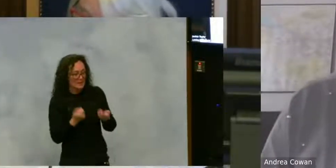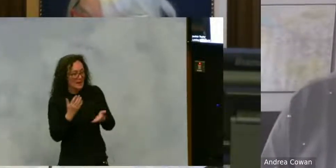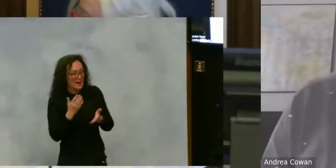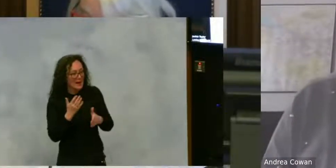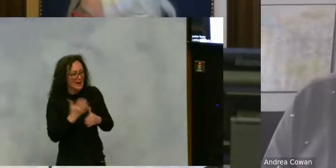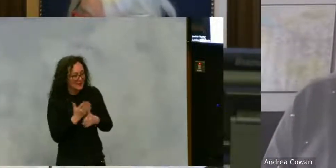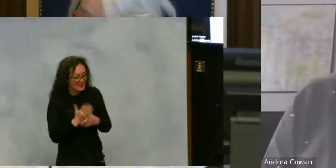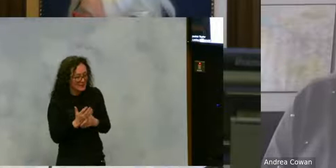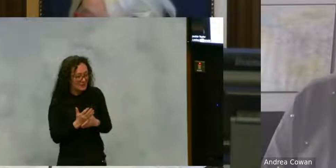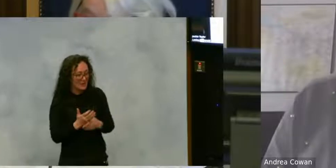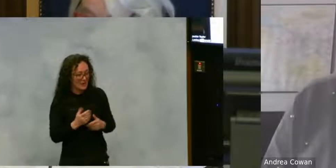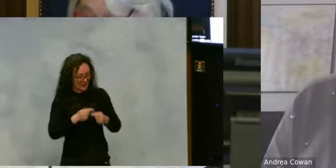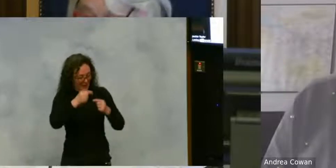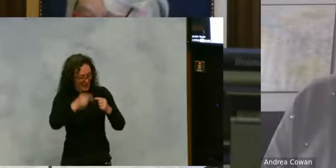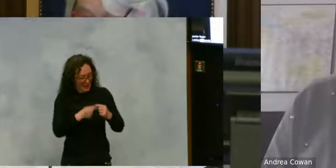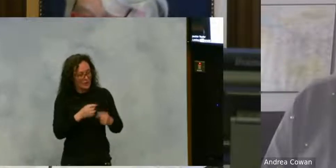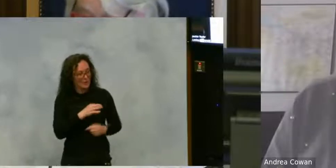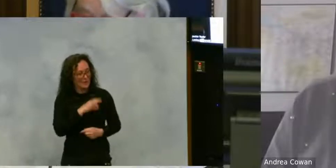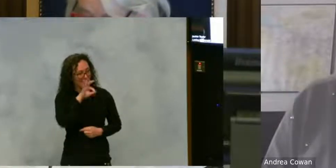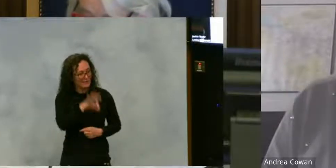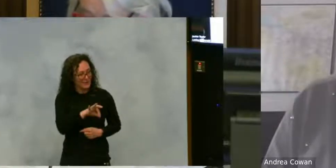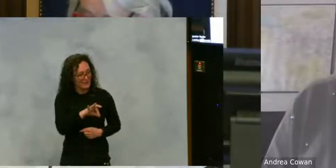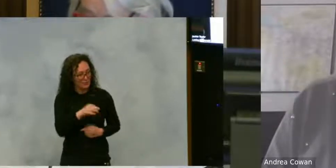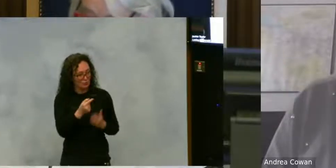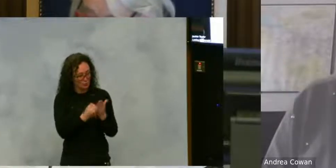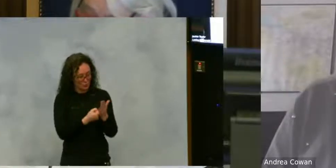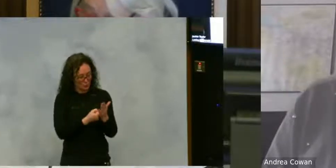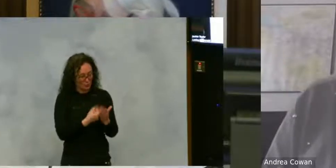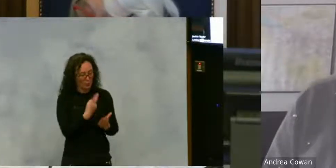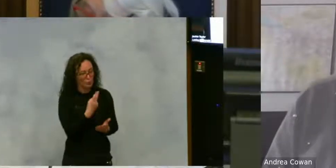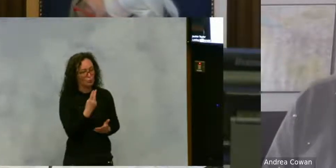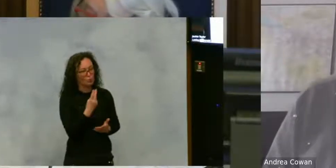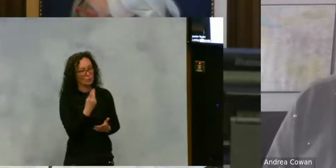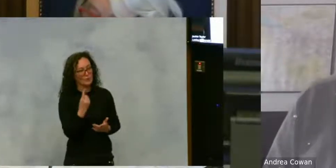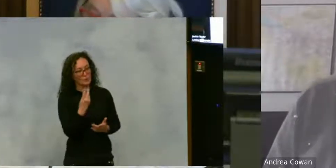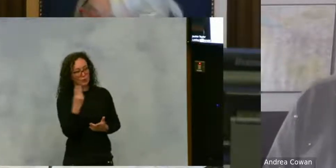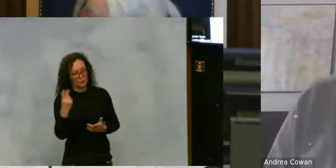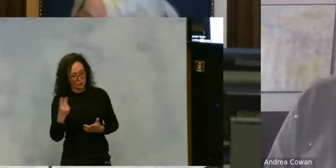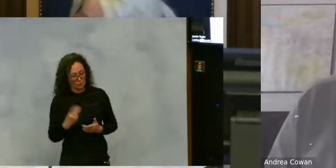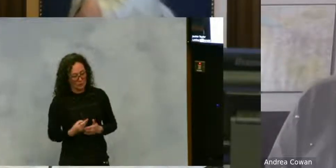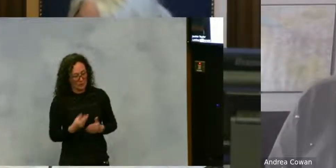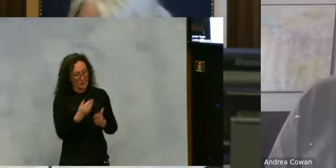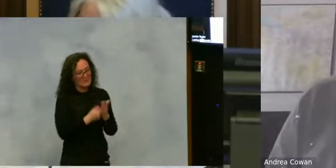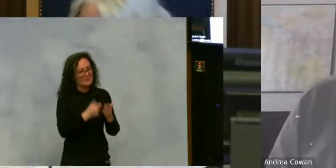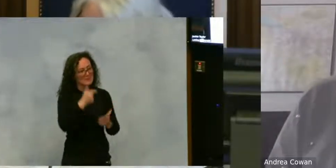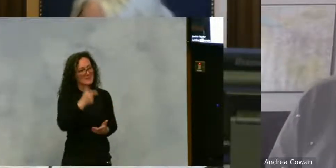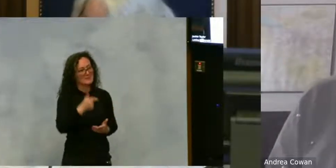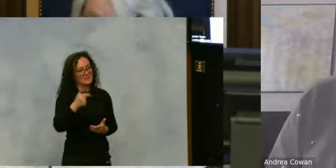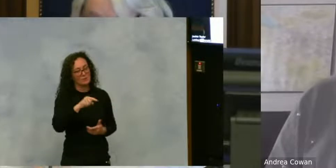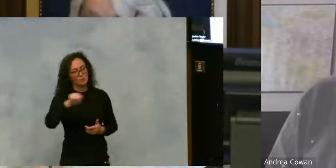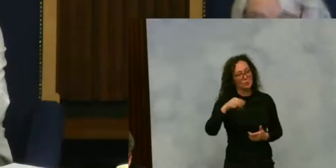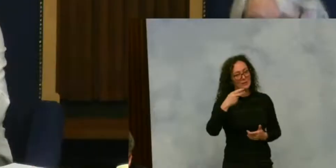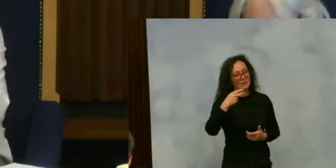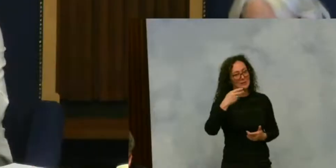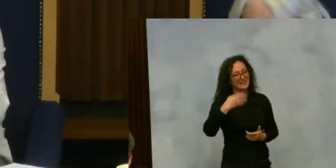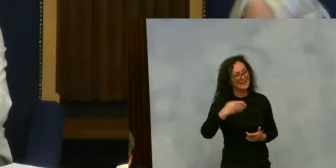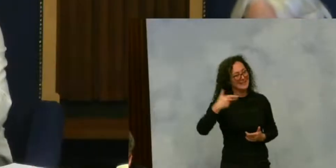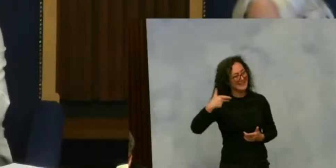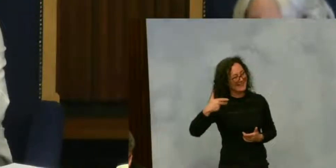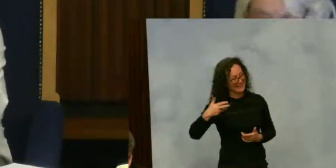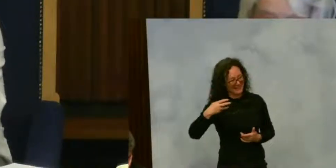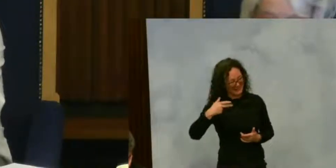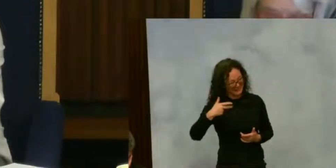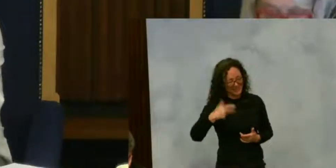Annual Investments Report 2021-22, pages 77 to 98. Jackie,